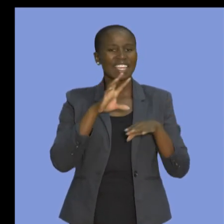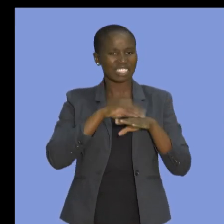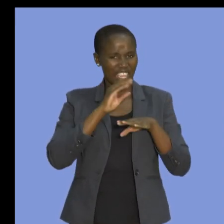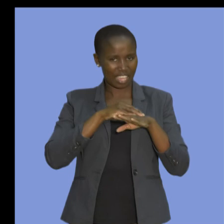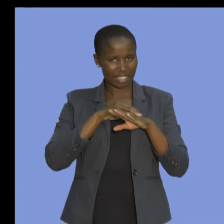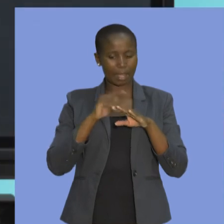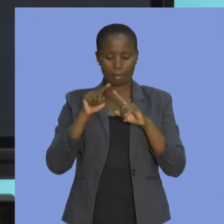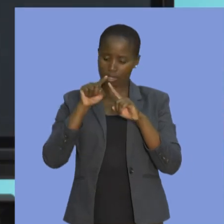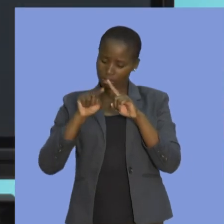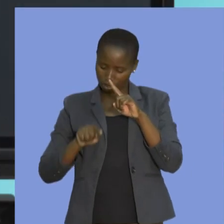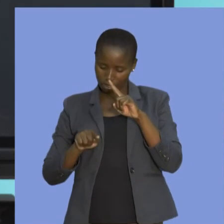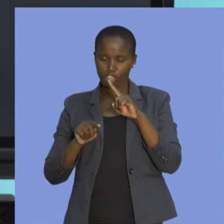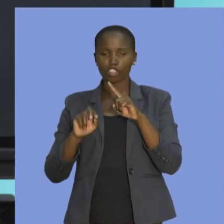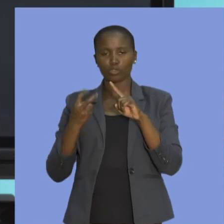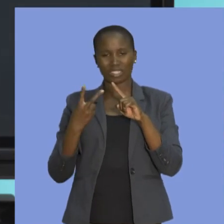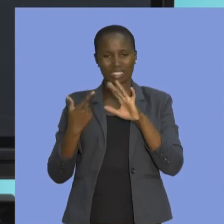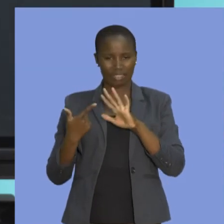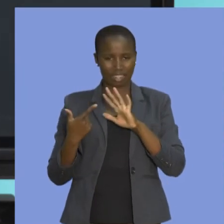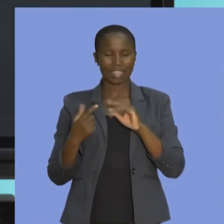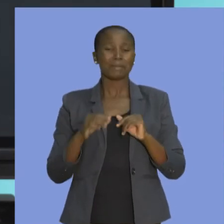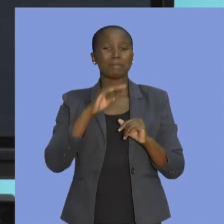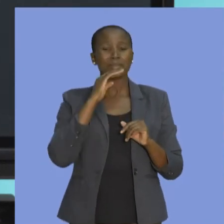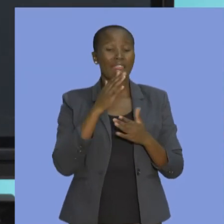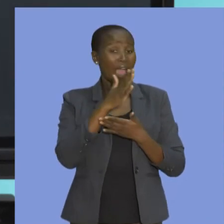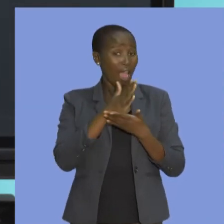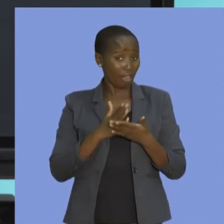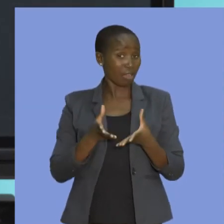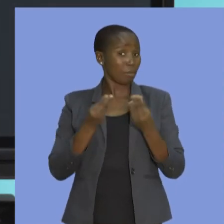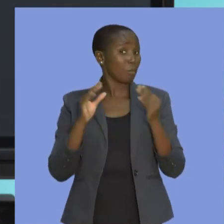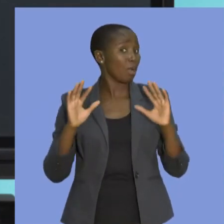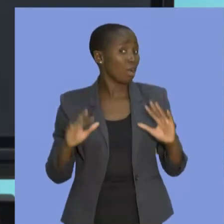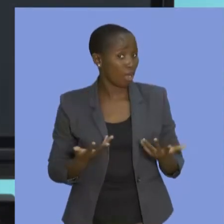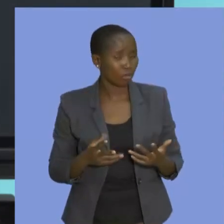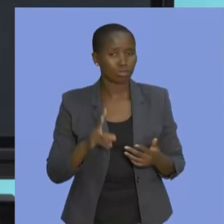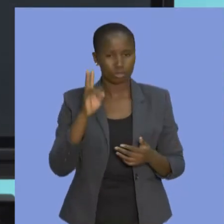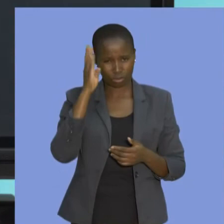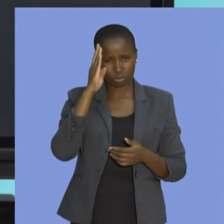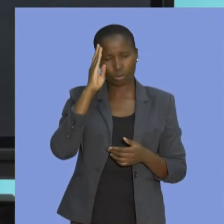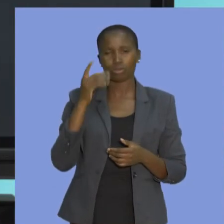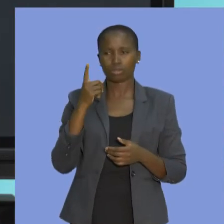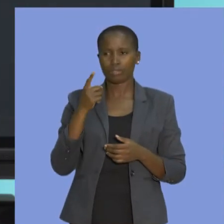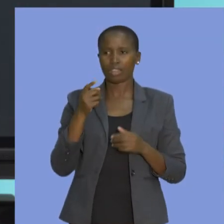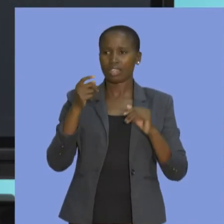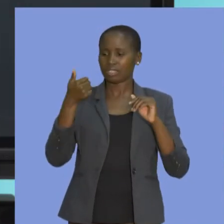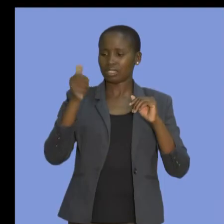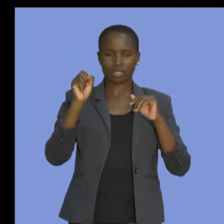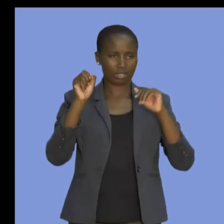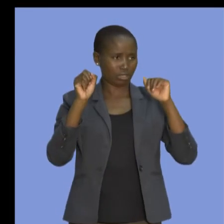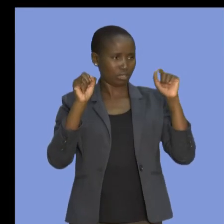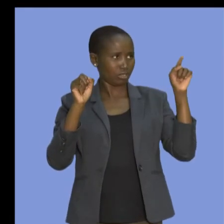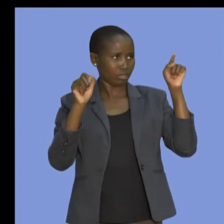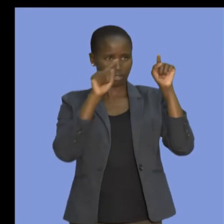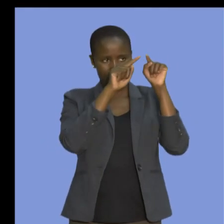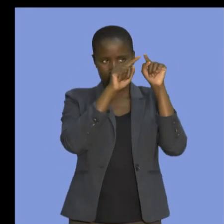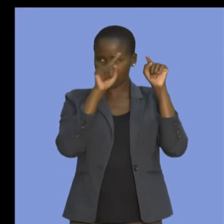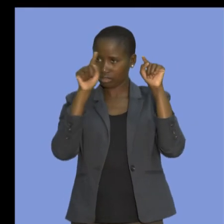that's the median. So how do I get that half? I know half of 60 because there's my cumulative frequencies from there to